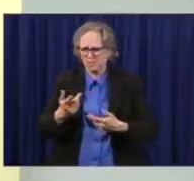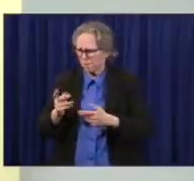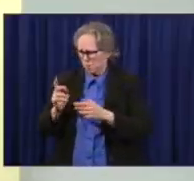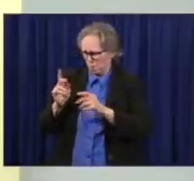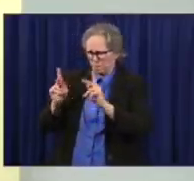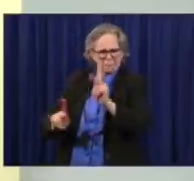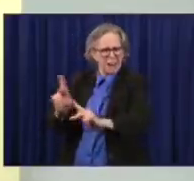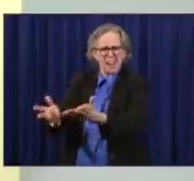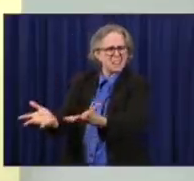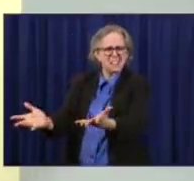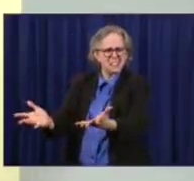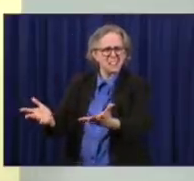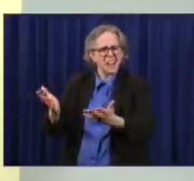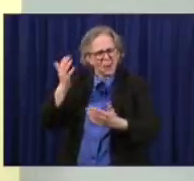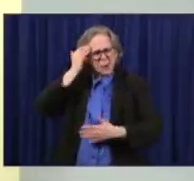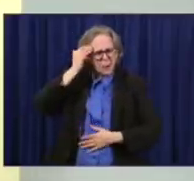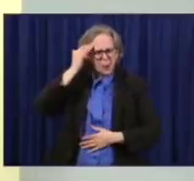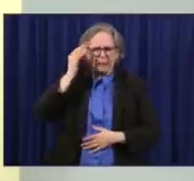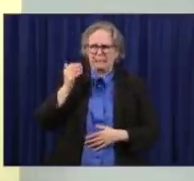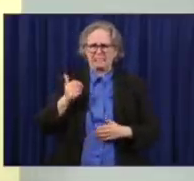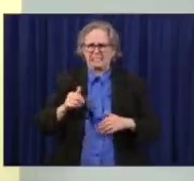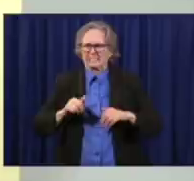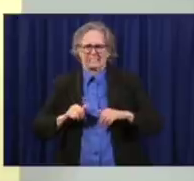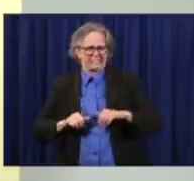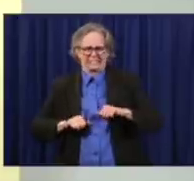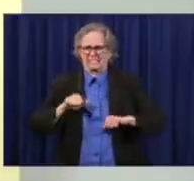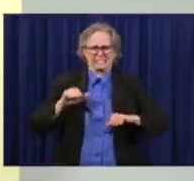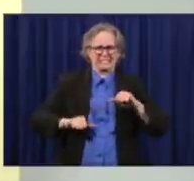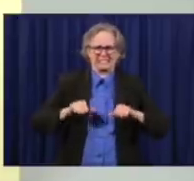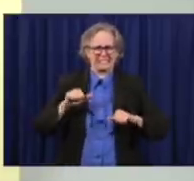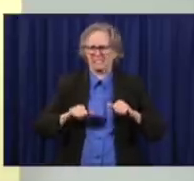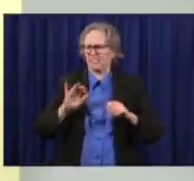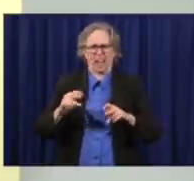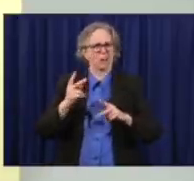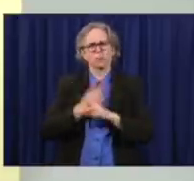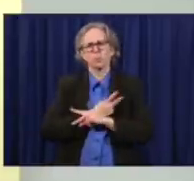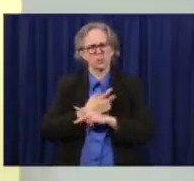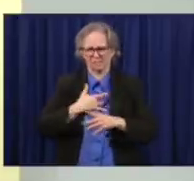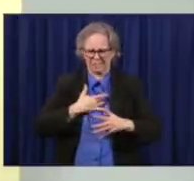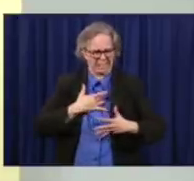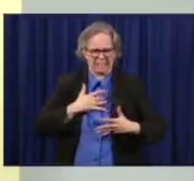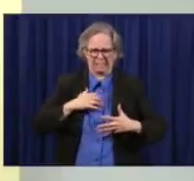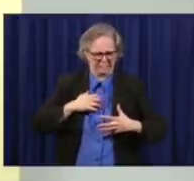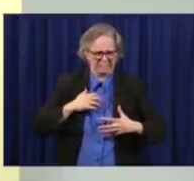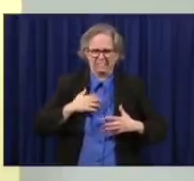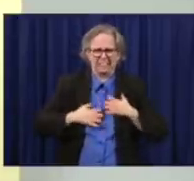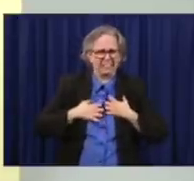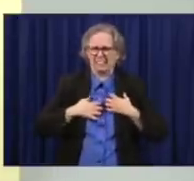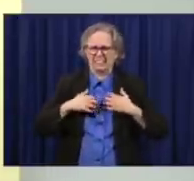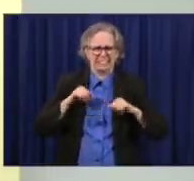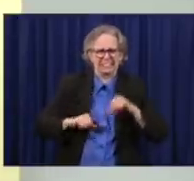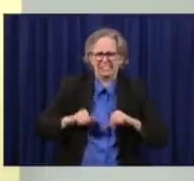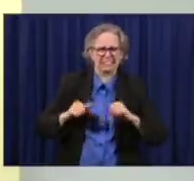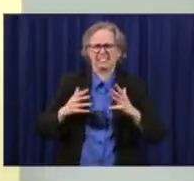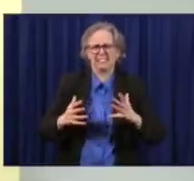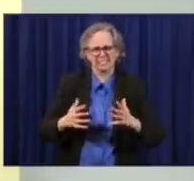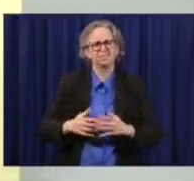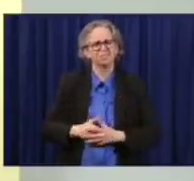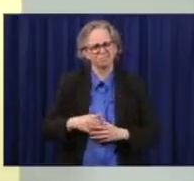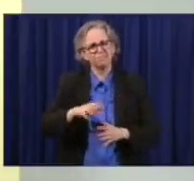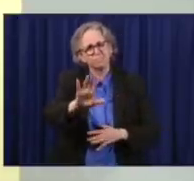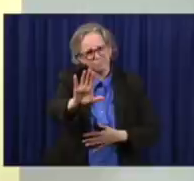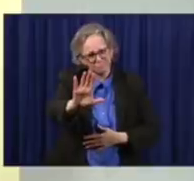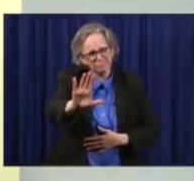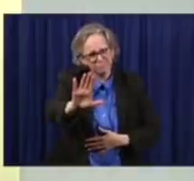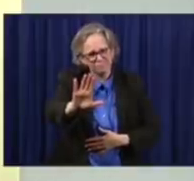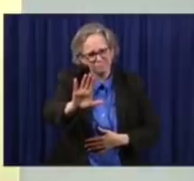Uncertainty in some ways is the hardest part. But it is our intent to do two things at once,